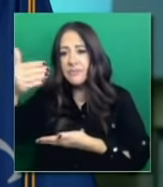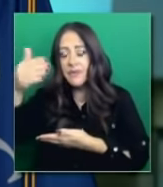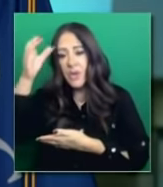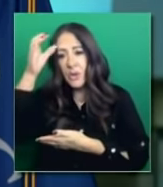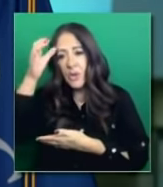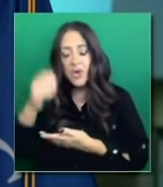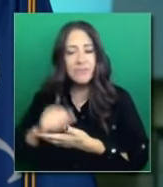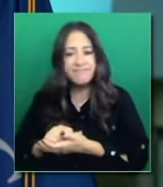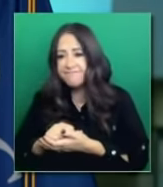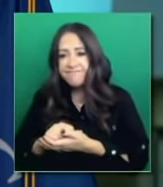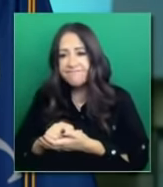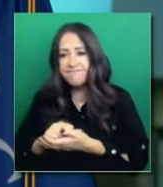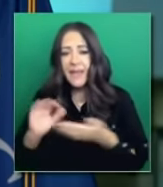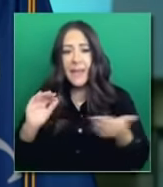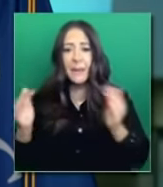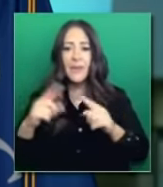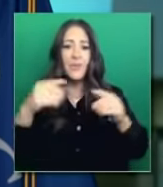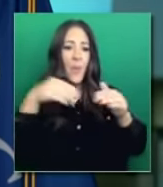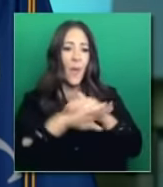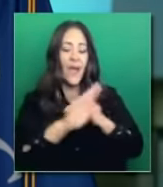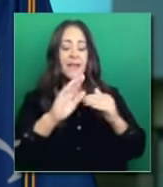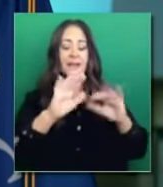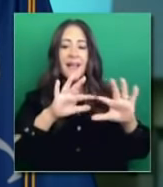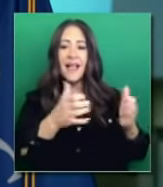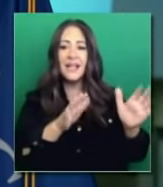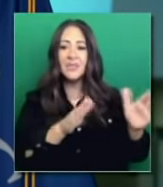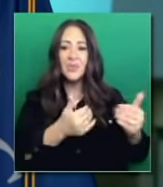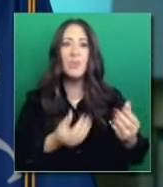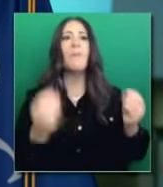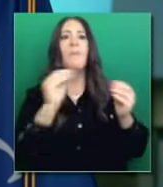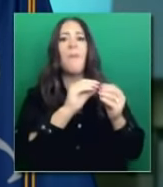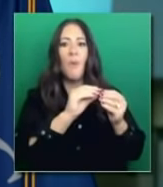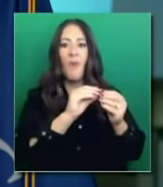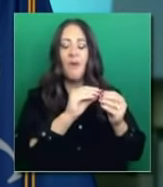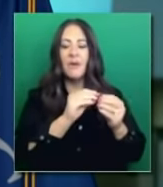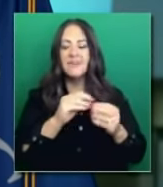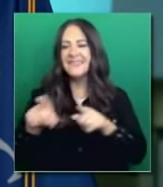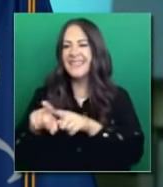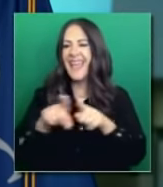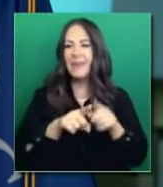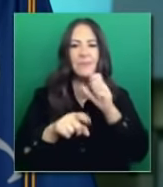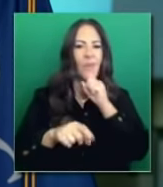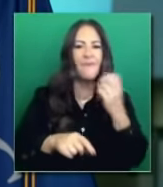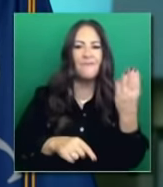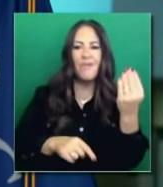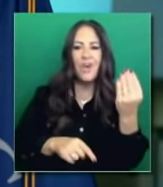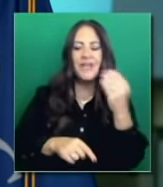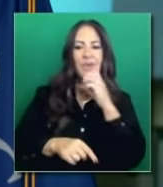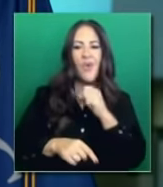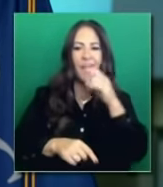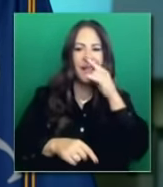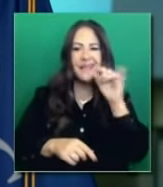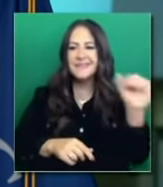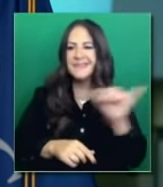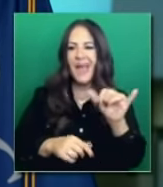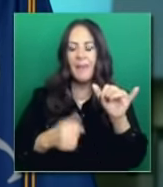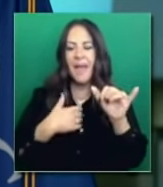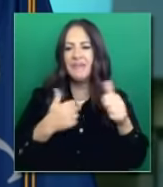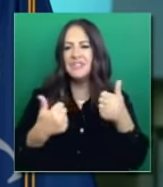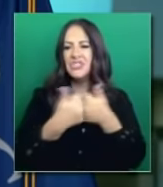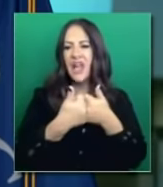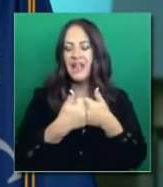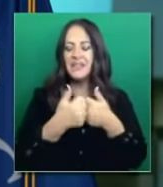other challenge and phase of life. But certainly the younger cohorts are particularly challenged in this environment.